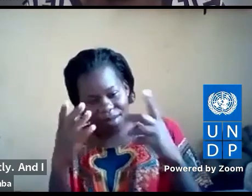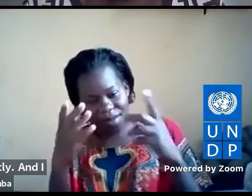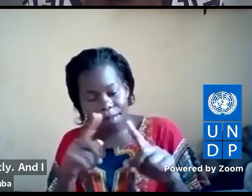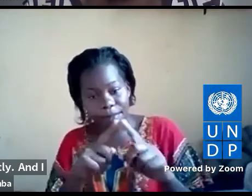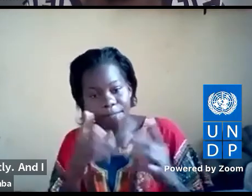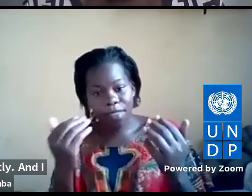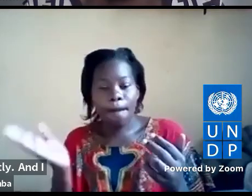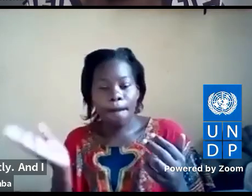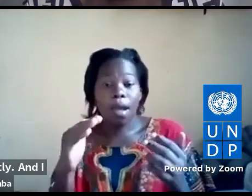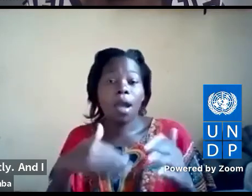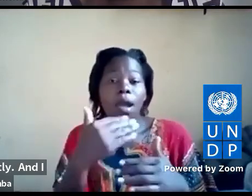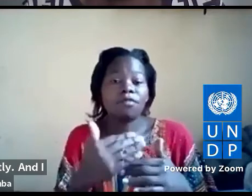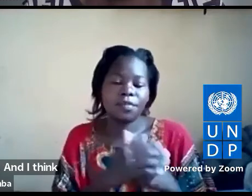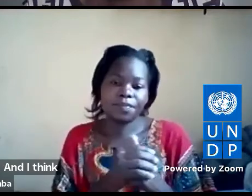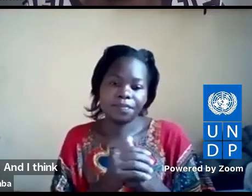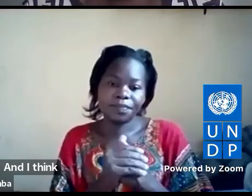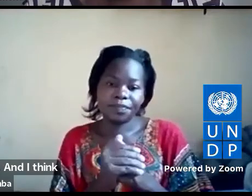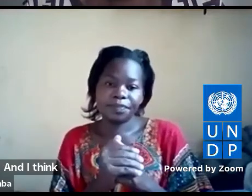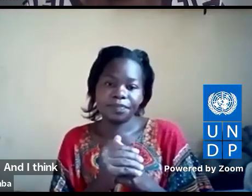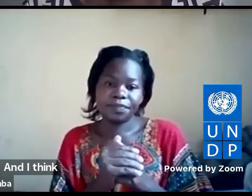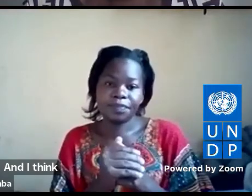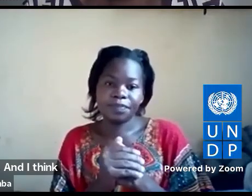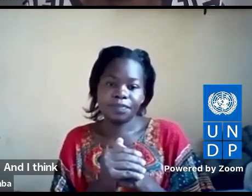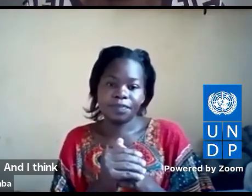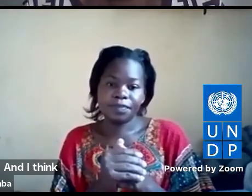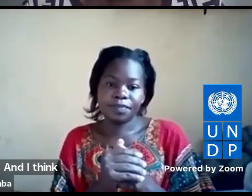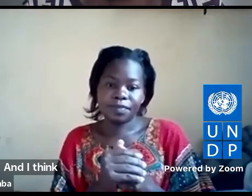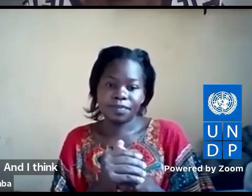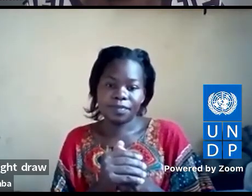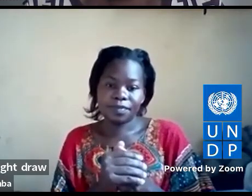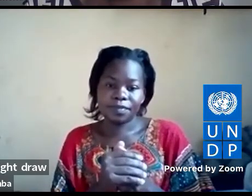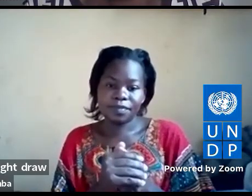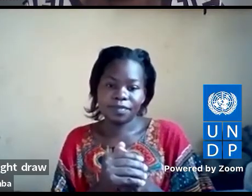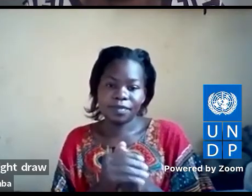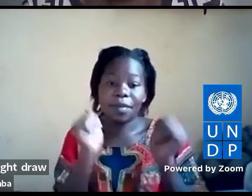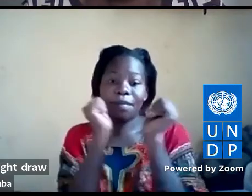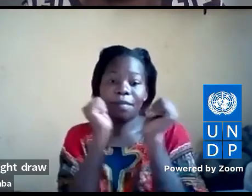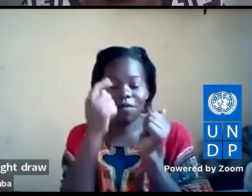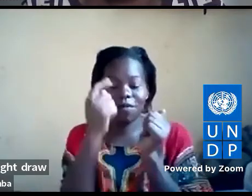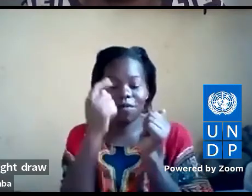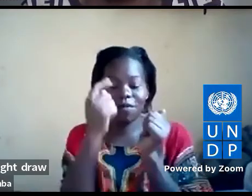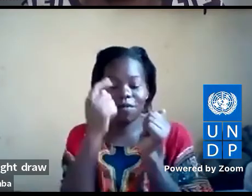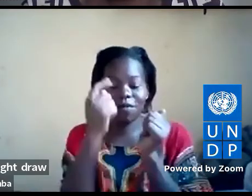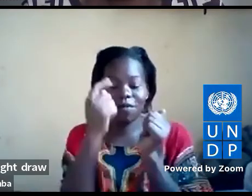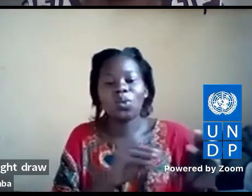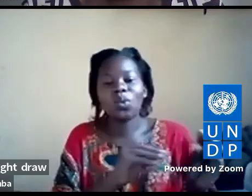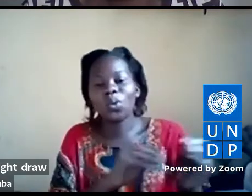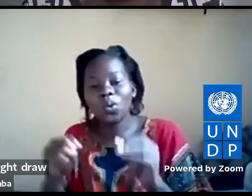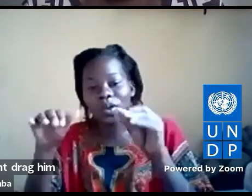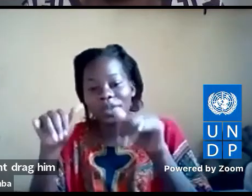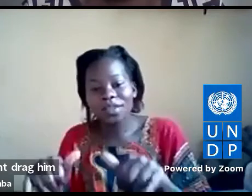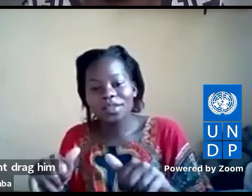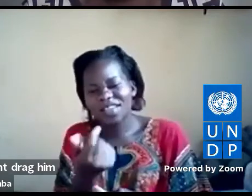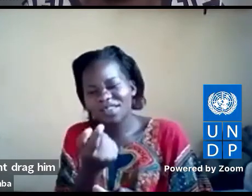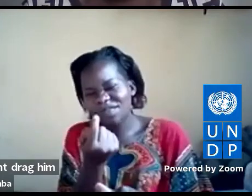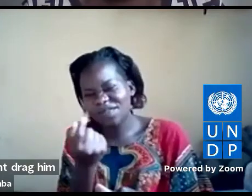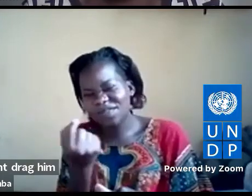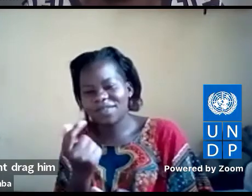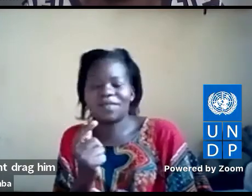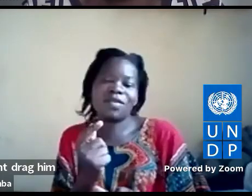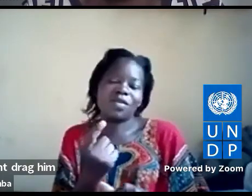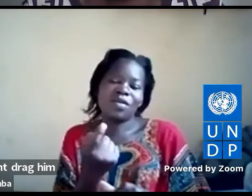as punishment for his joining us late, I might drag him to stay on for just a few more